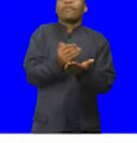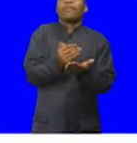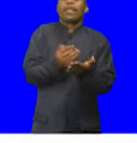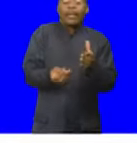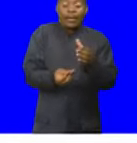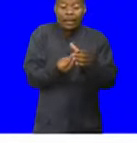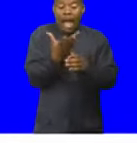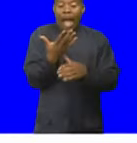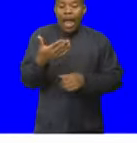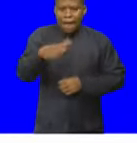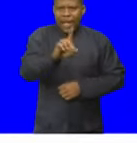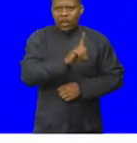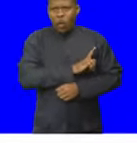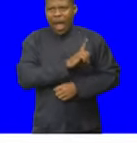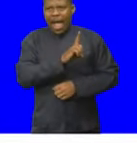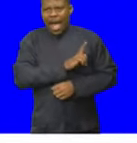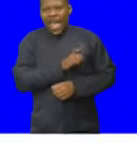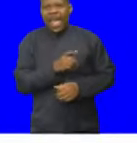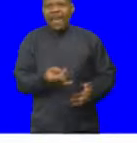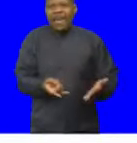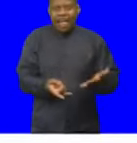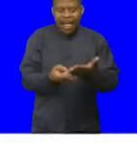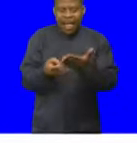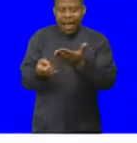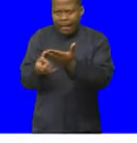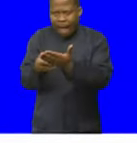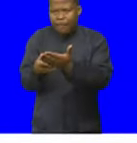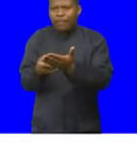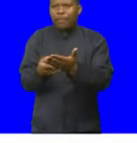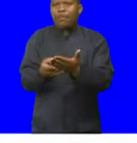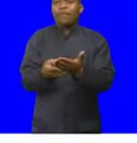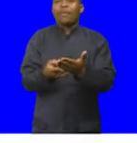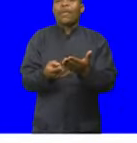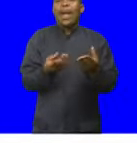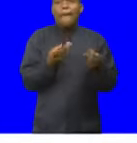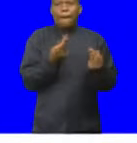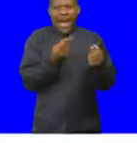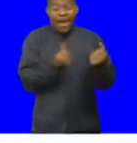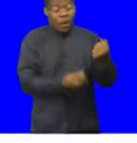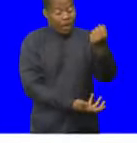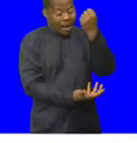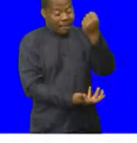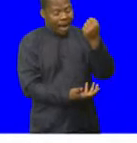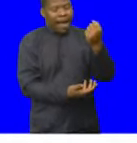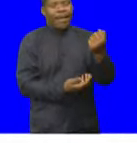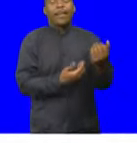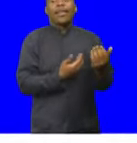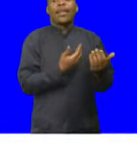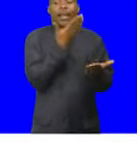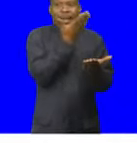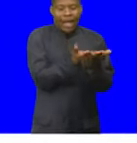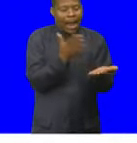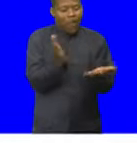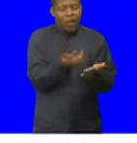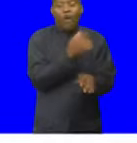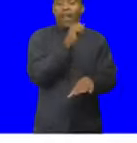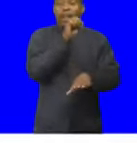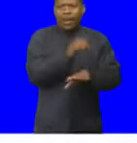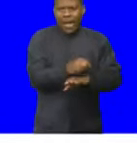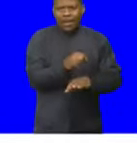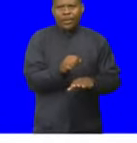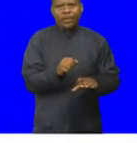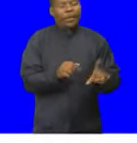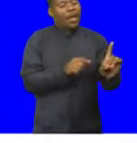kubolekisa ngobe lena ngulenye indlela leta ukwenta kube melula kuthi basekeleke ngetimali masinyane. Lokhu-ke kuvetwe